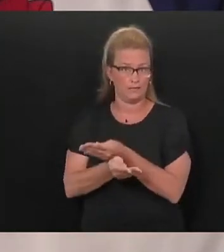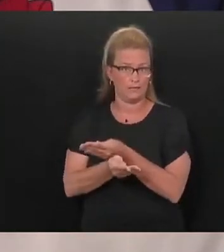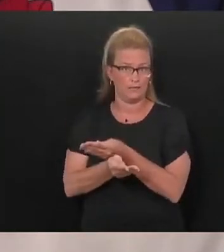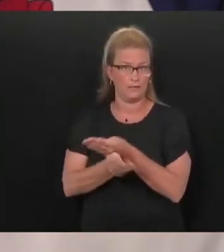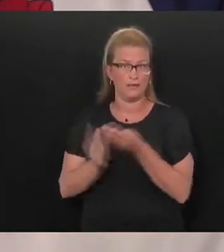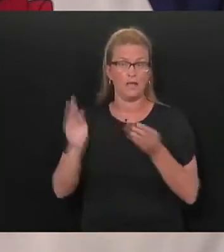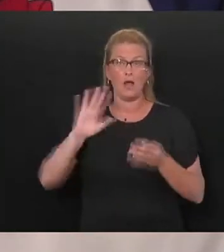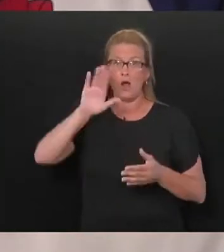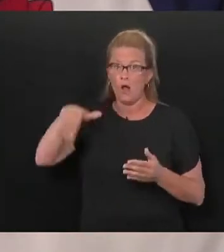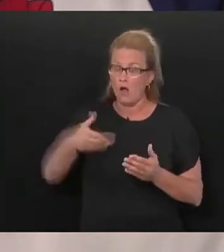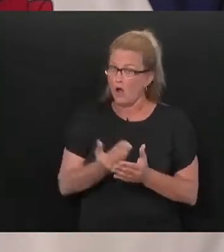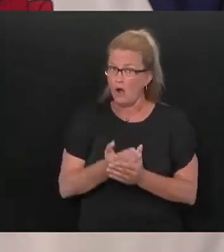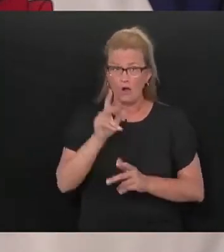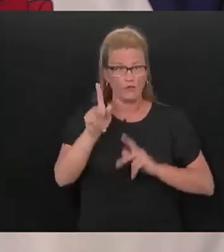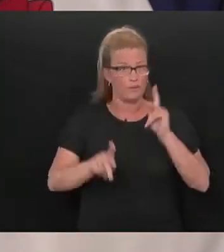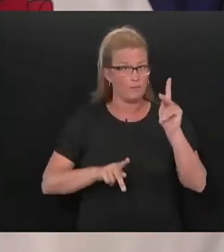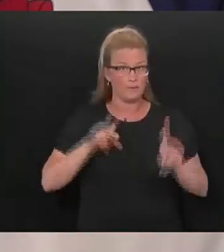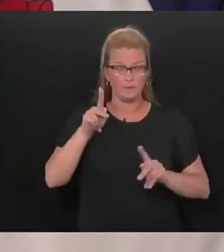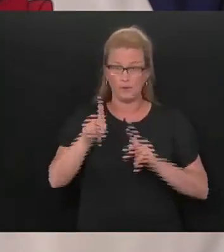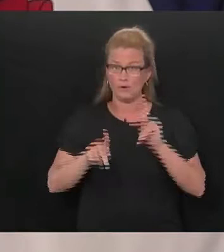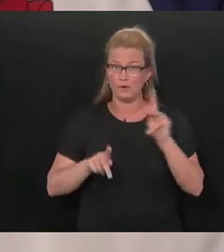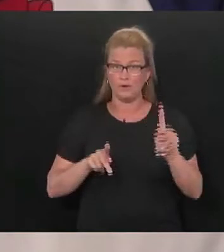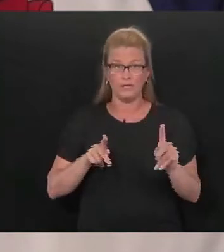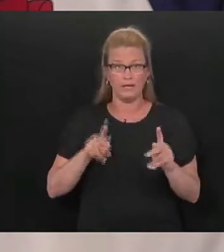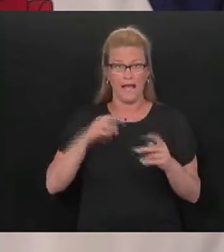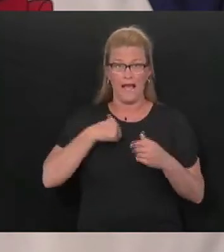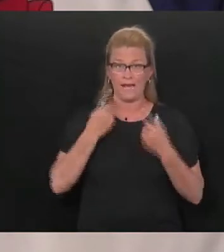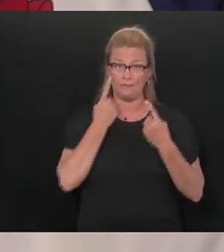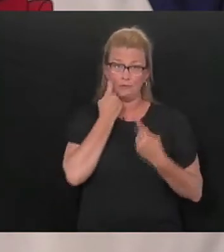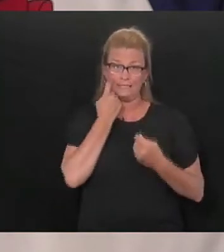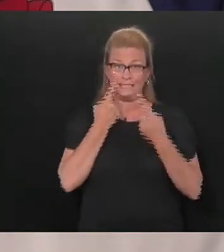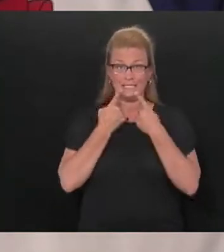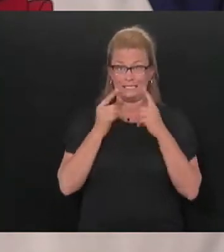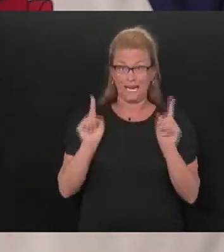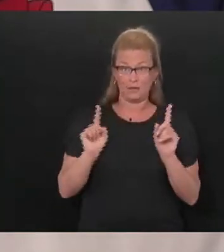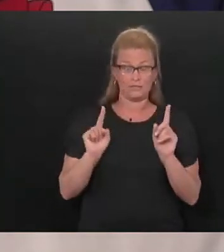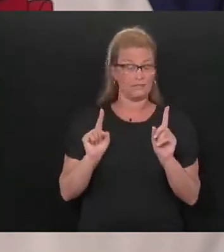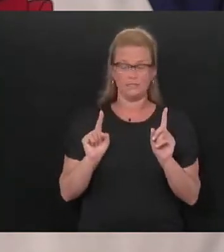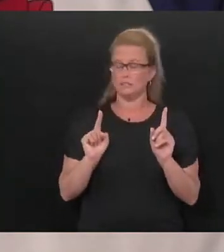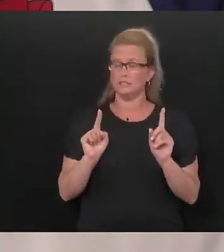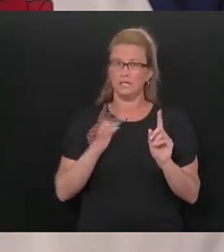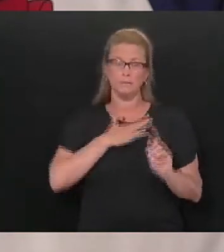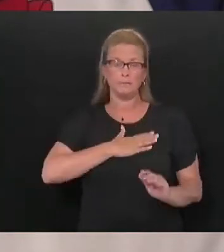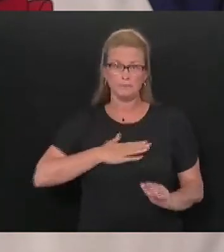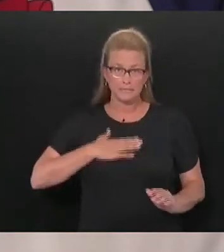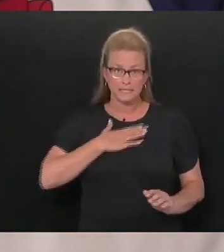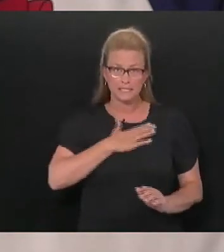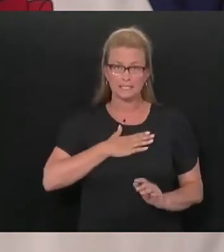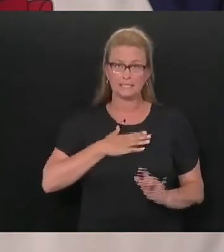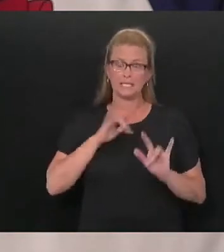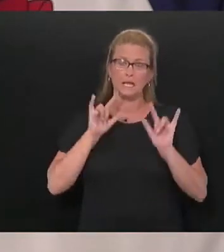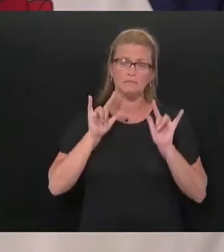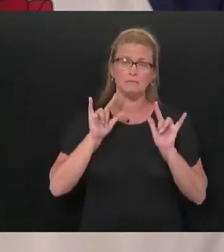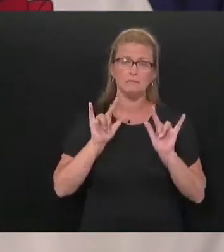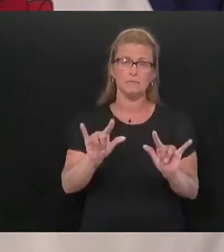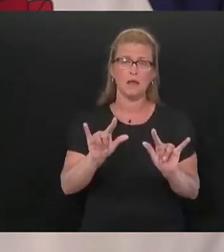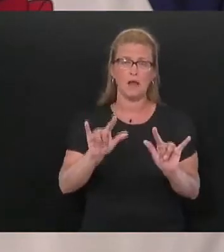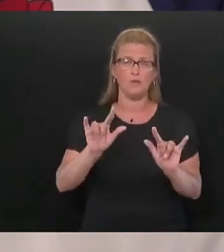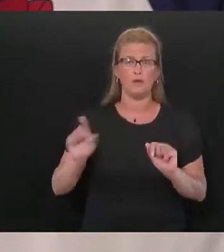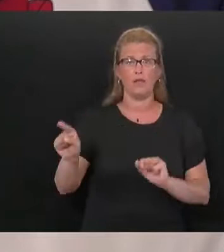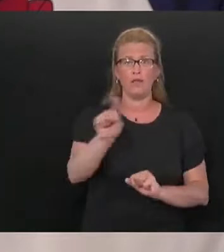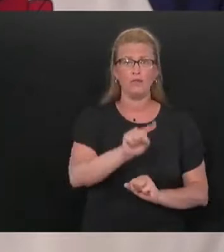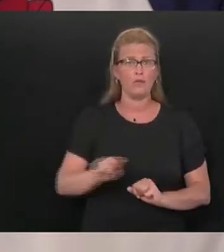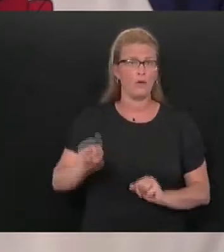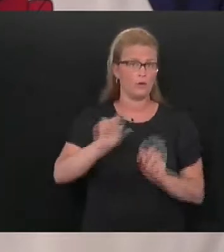all these people don't need to be a number. I've said it over and over. Please love these families and love